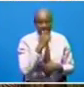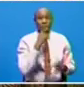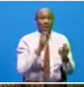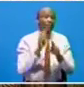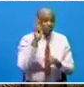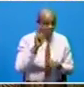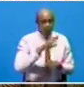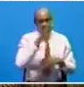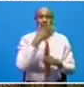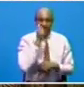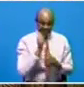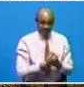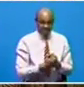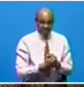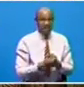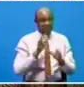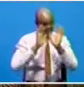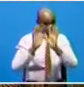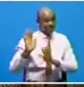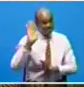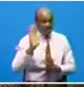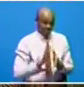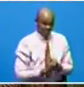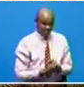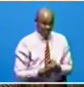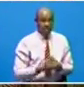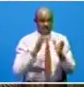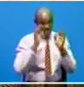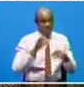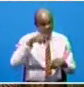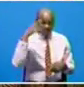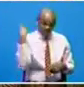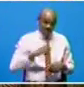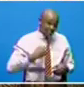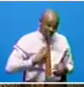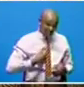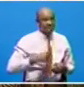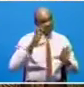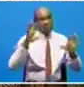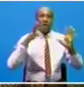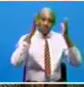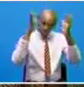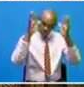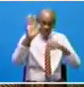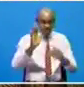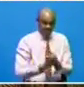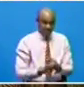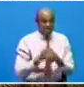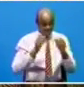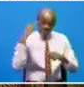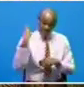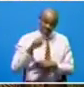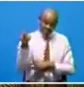Kenyatta all the best in his campaign. Mm-hmm. If he beats me, I will congratulate him. Mm. If I beat